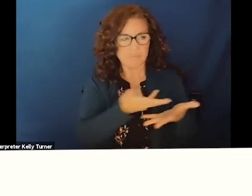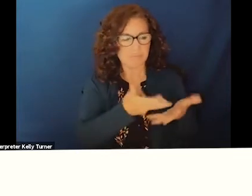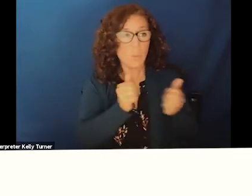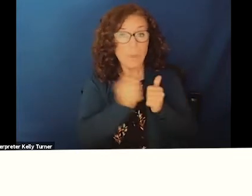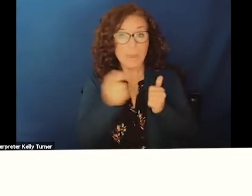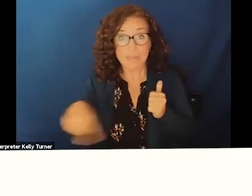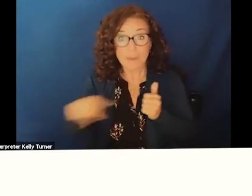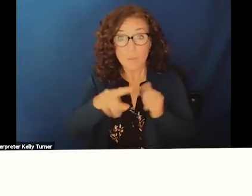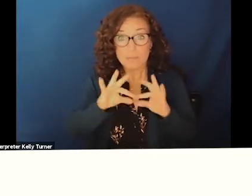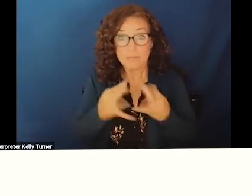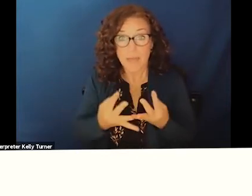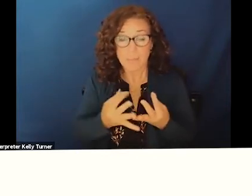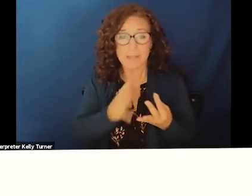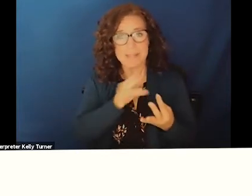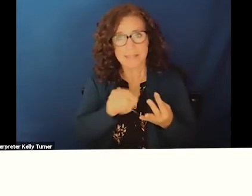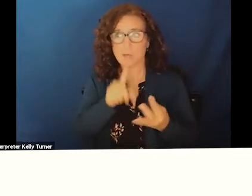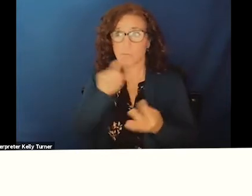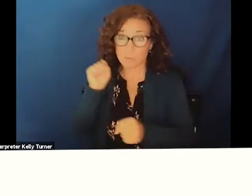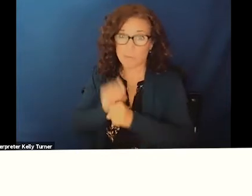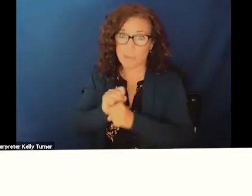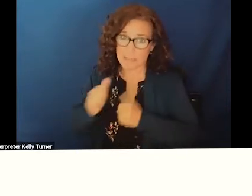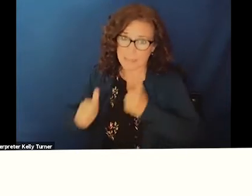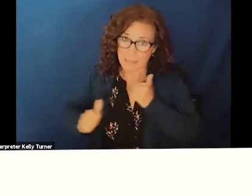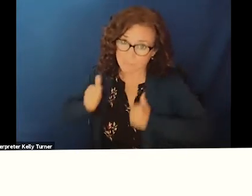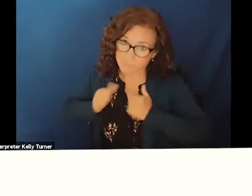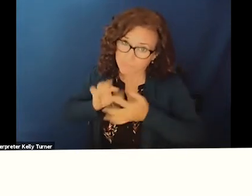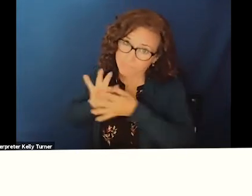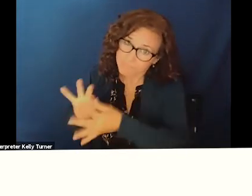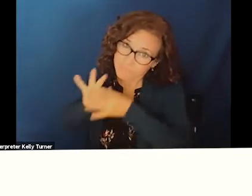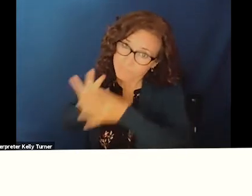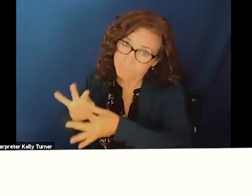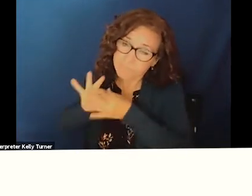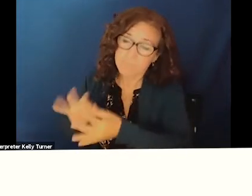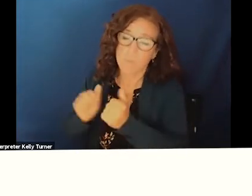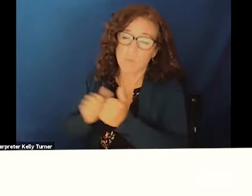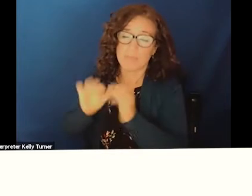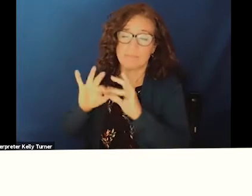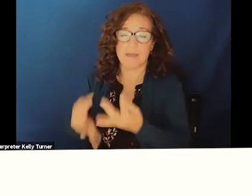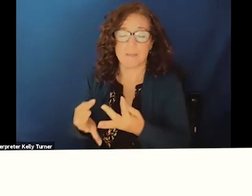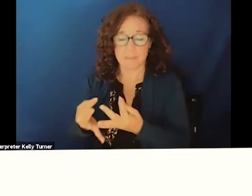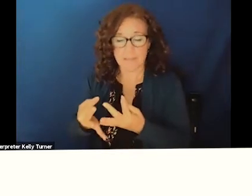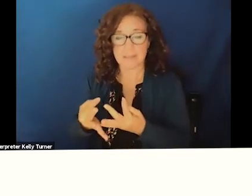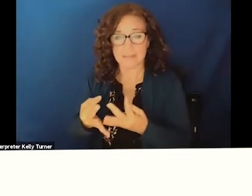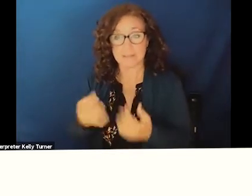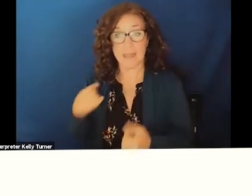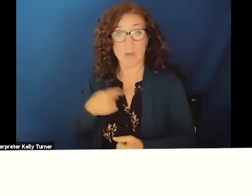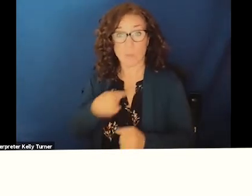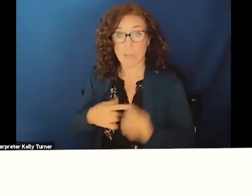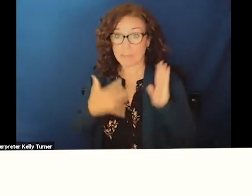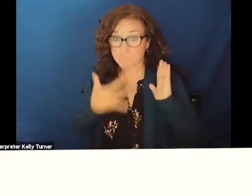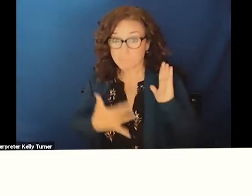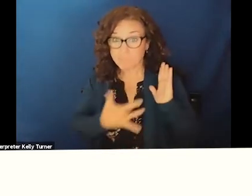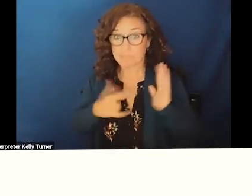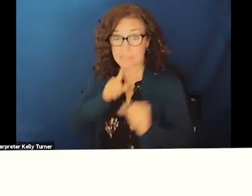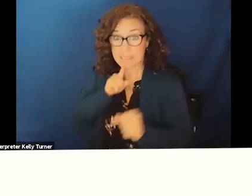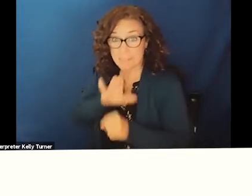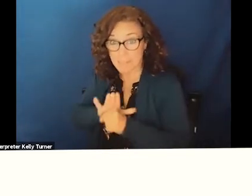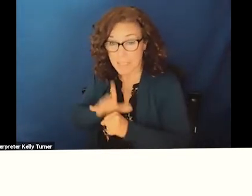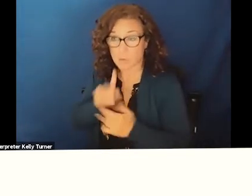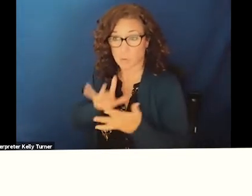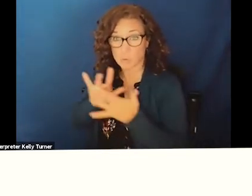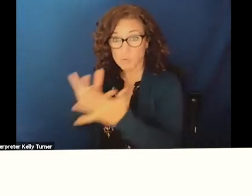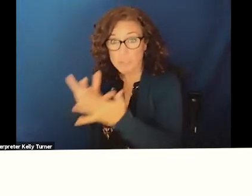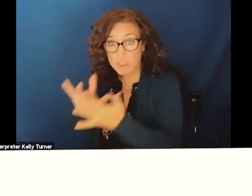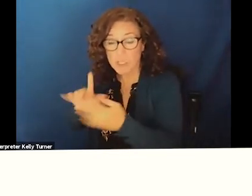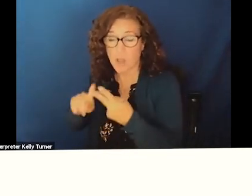than we ever have before, and to make commitments to reach out and make phone calls and